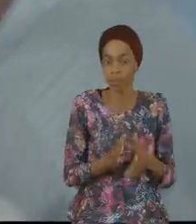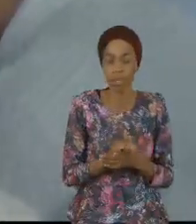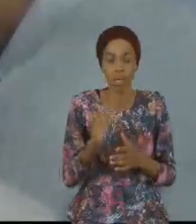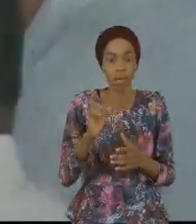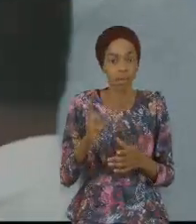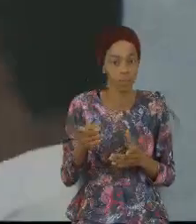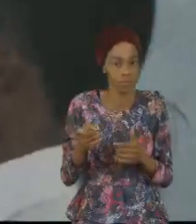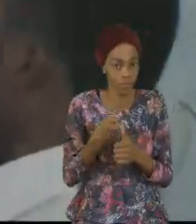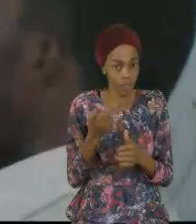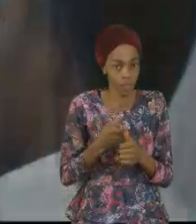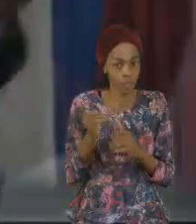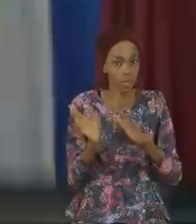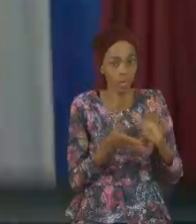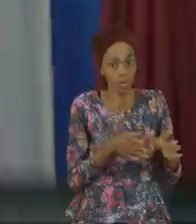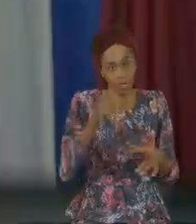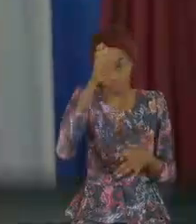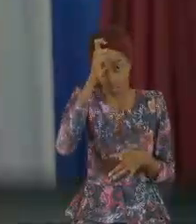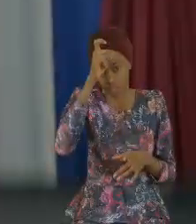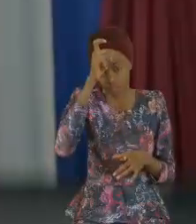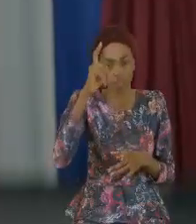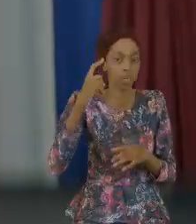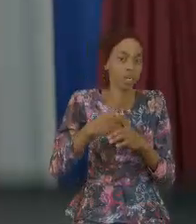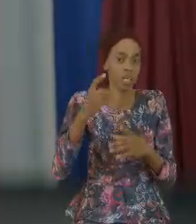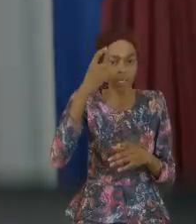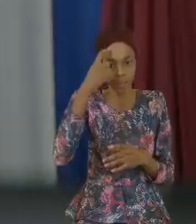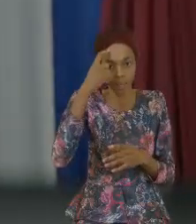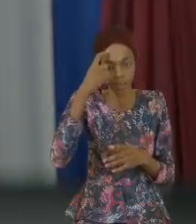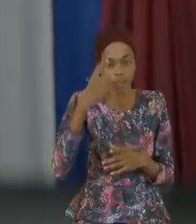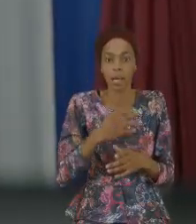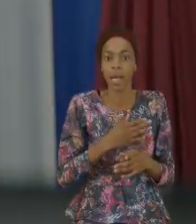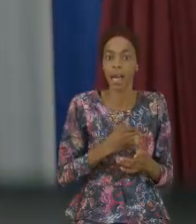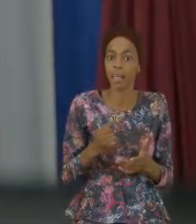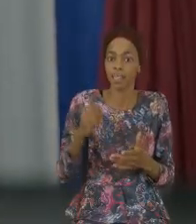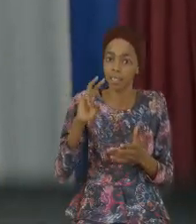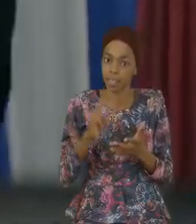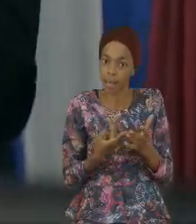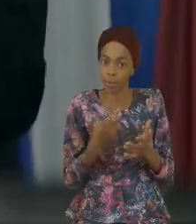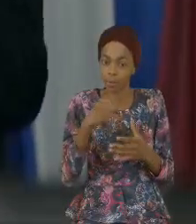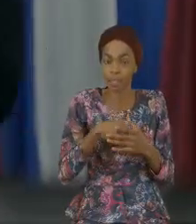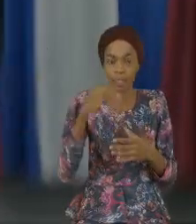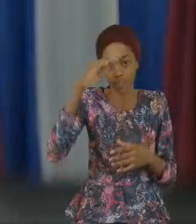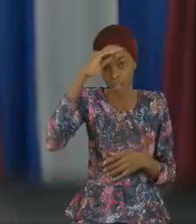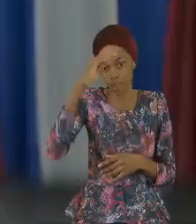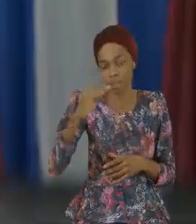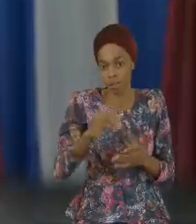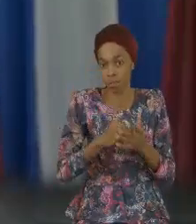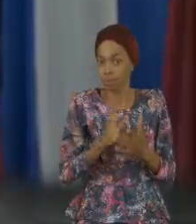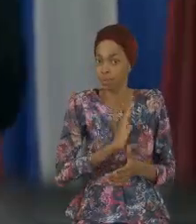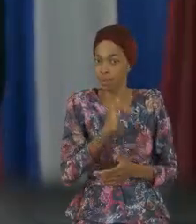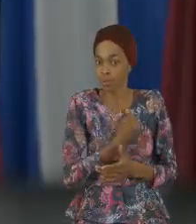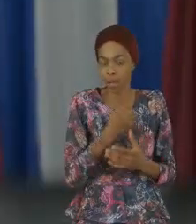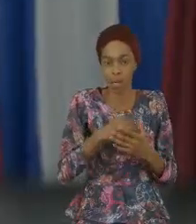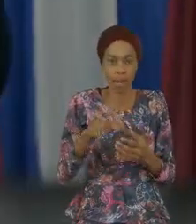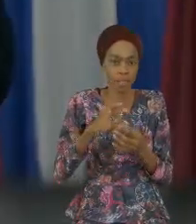his mind. Second, in his very soul. In his very spirit, he